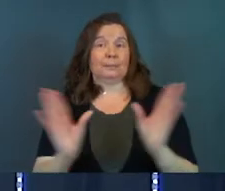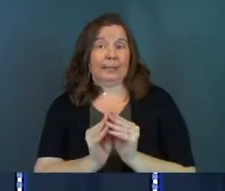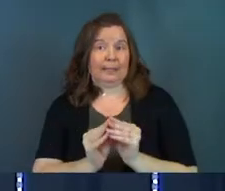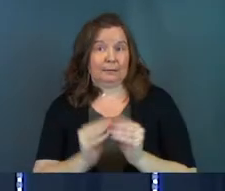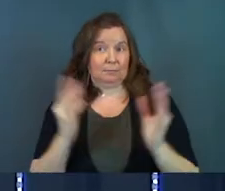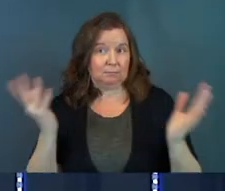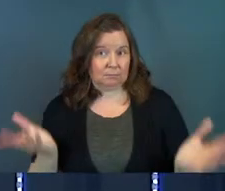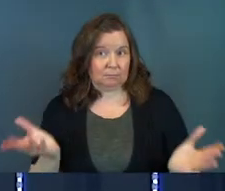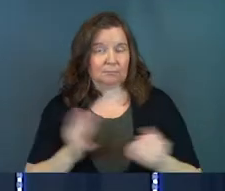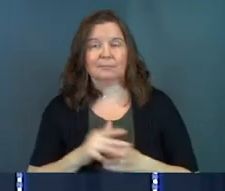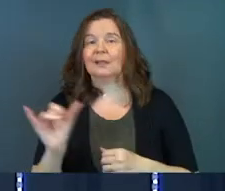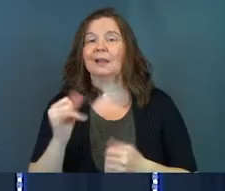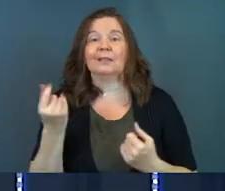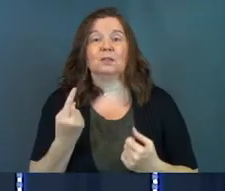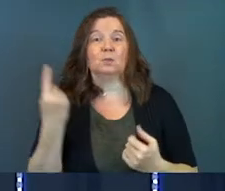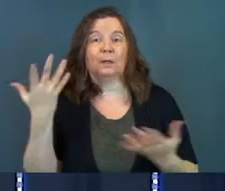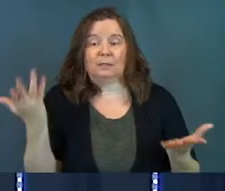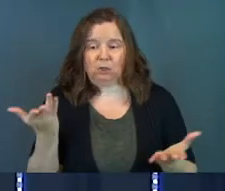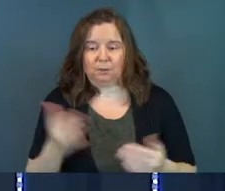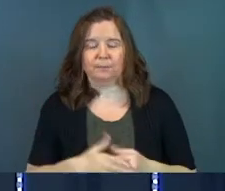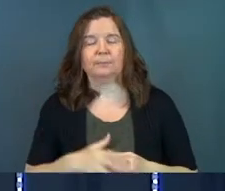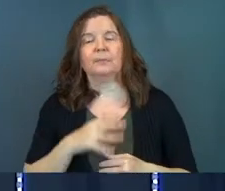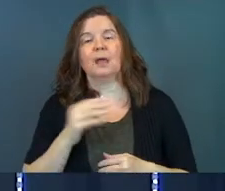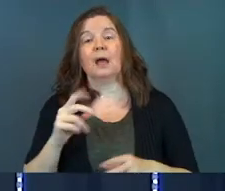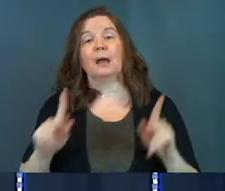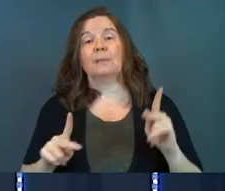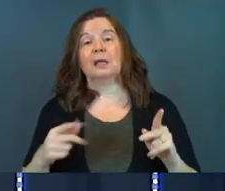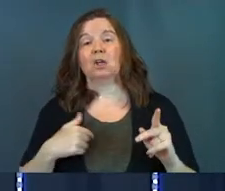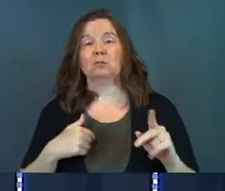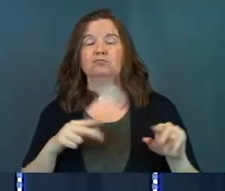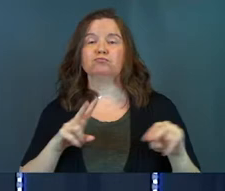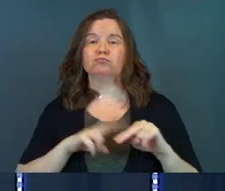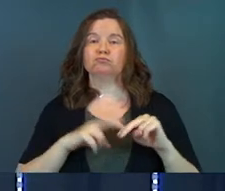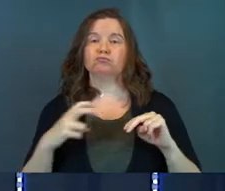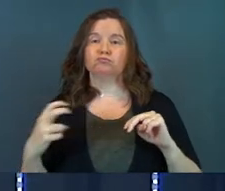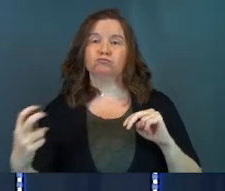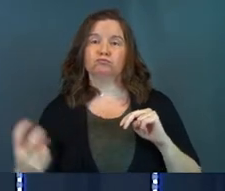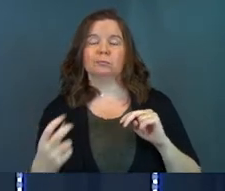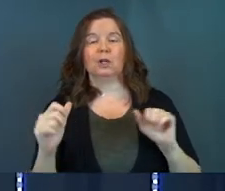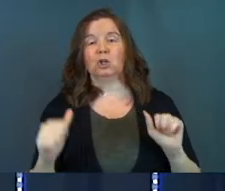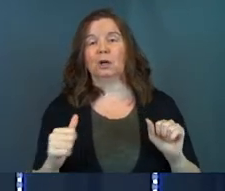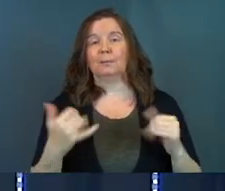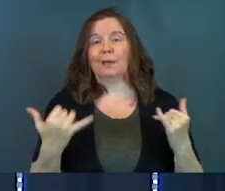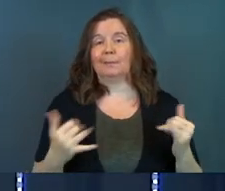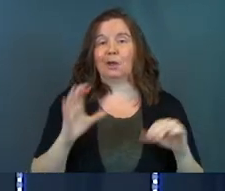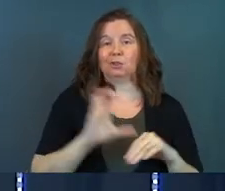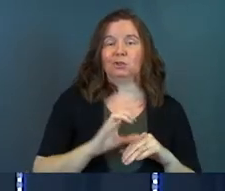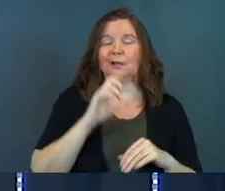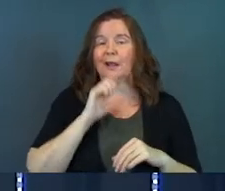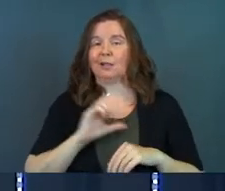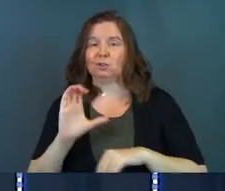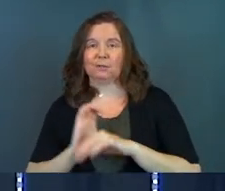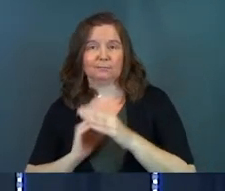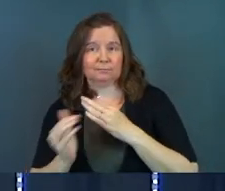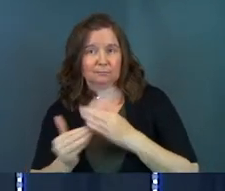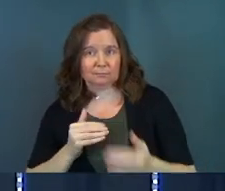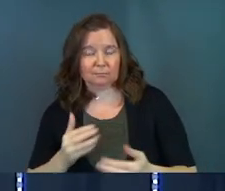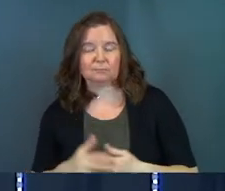meeting, just like this one, and people are sat around, and it could be a modern church, it could be an ancient